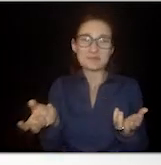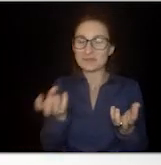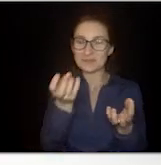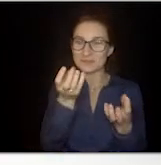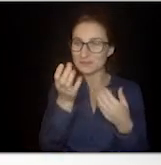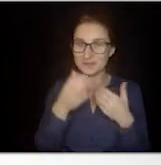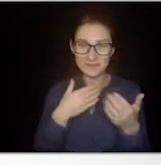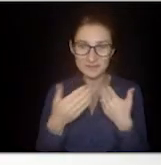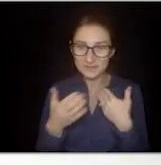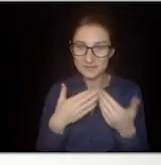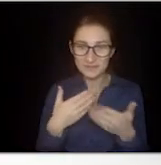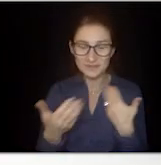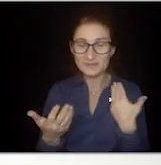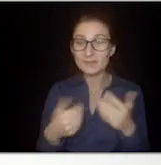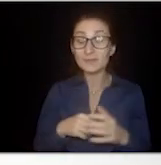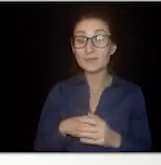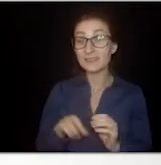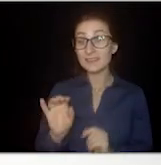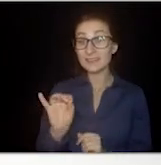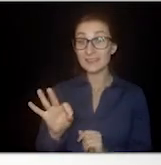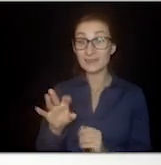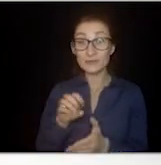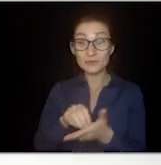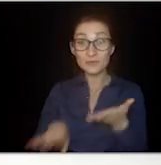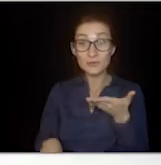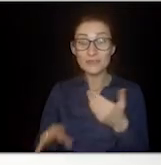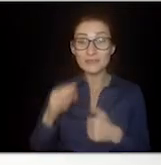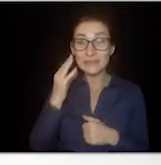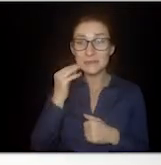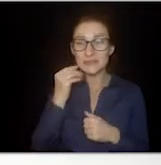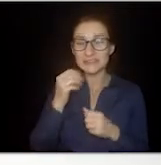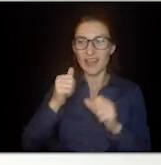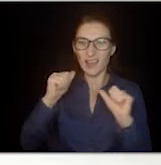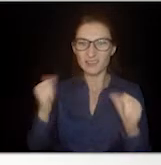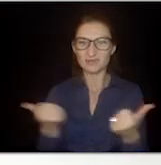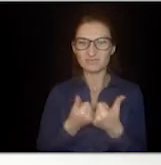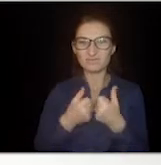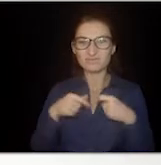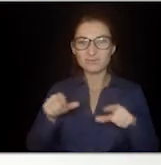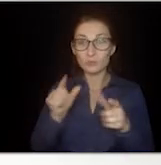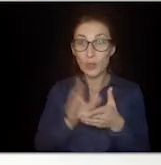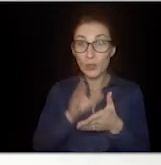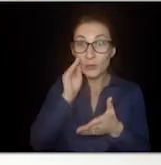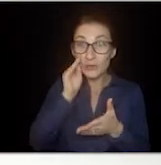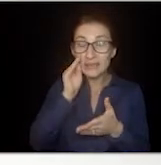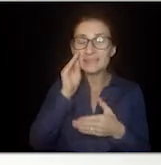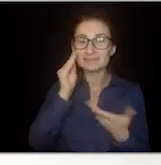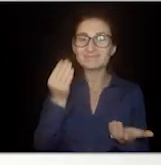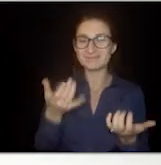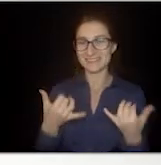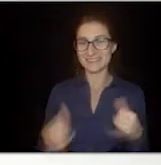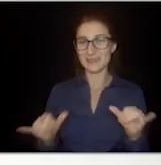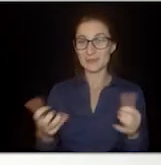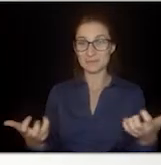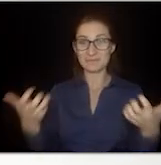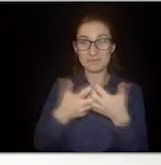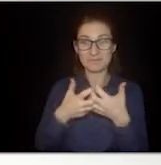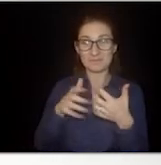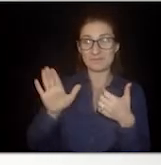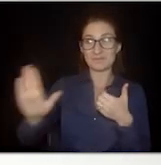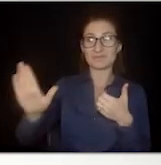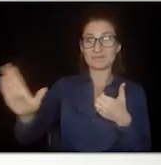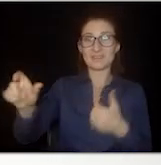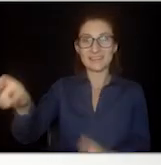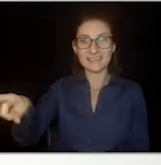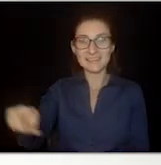really matter. If you have a student that's having some difficulties learning or that needs more structure, this still